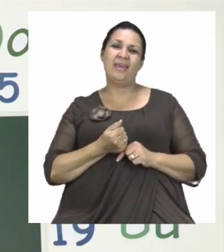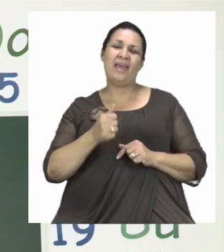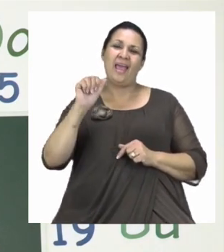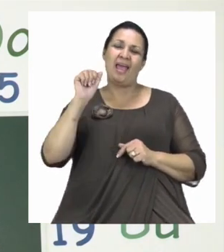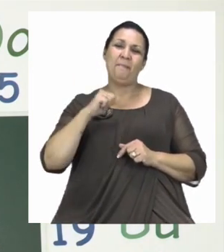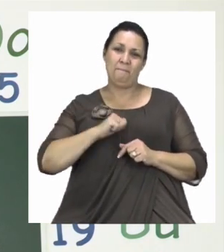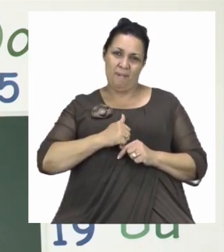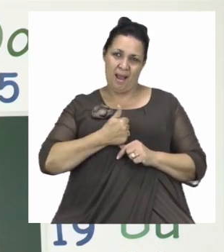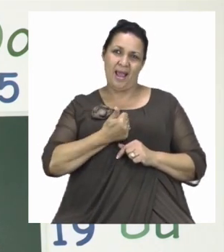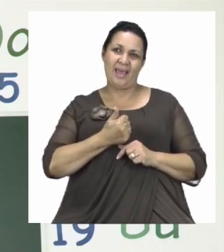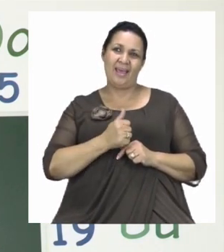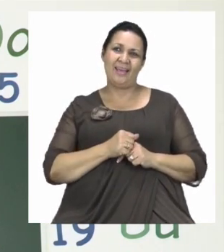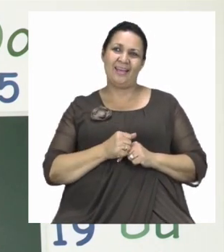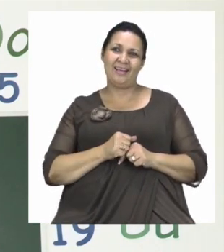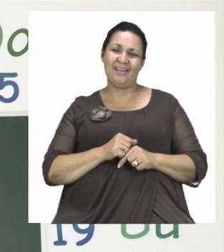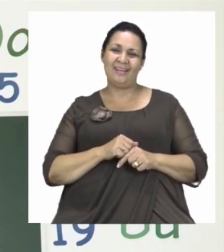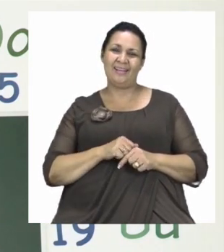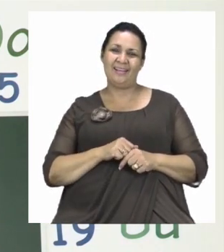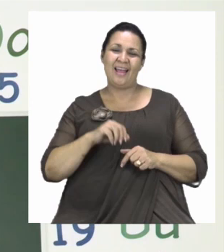My.